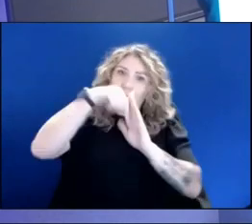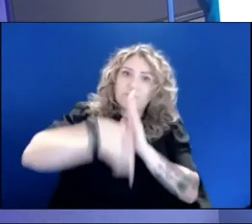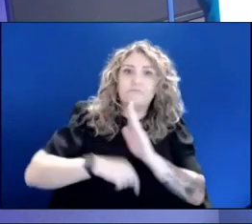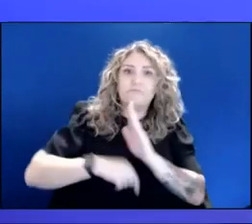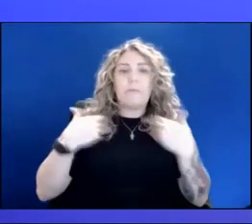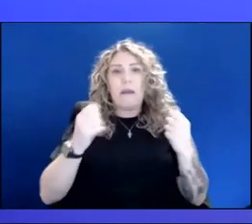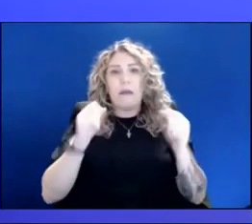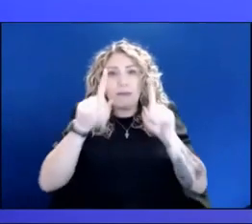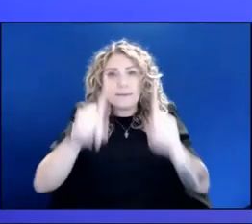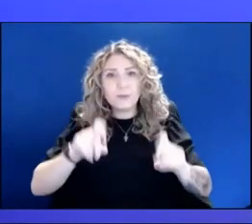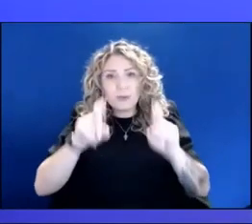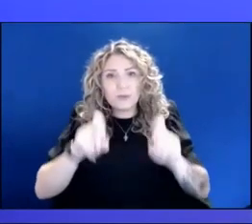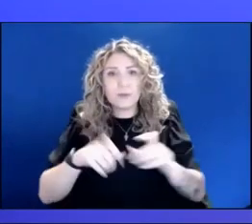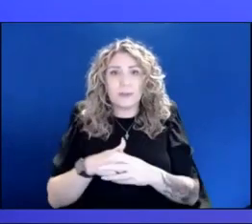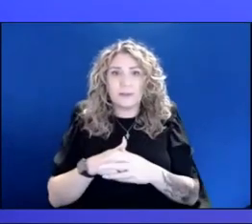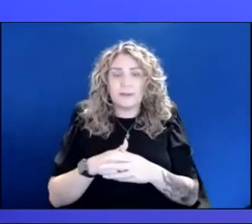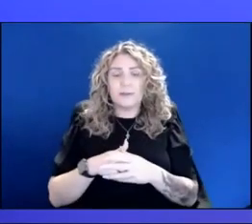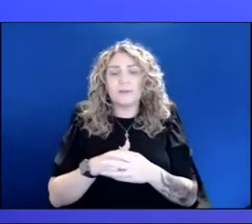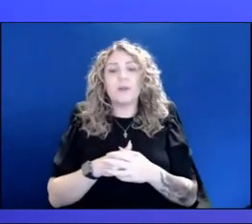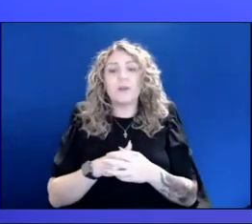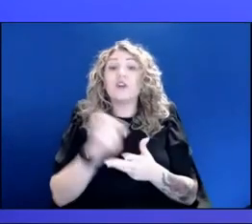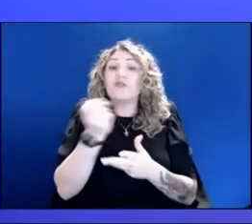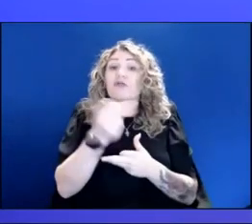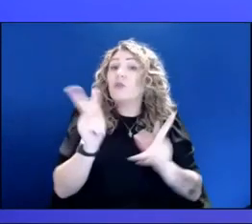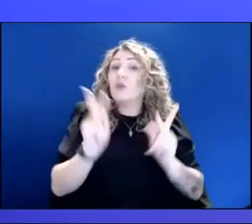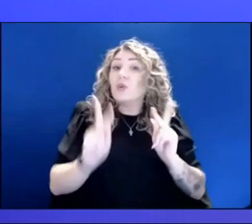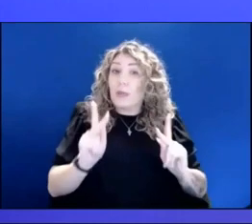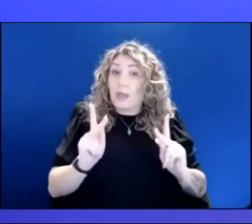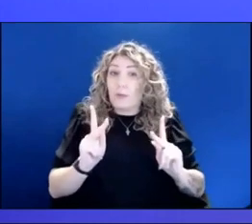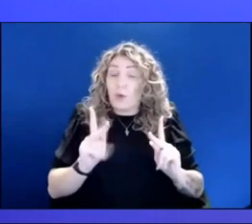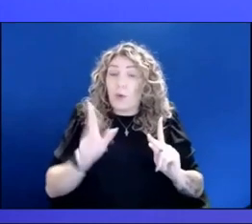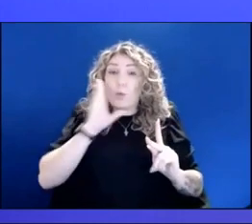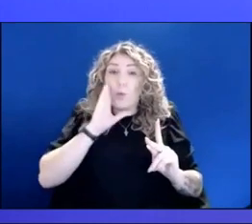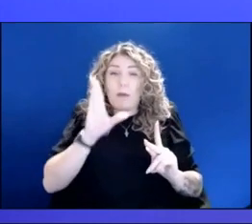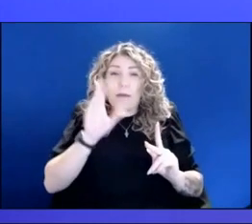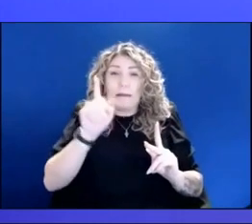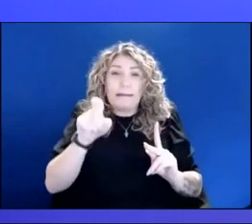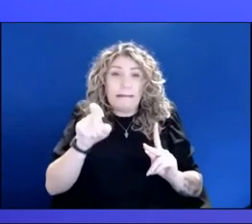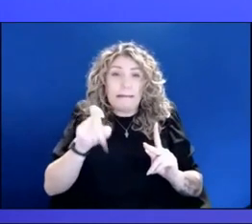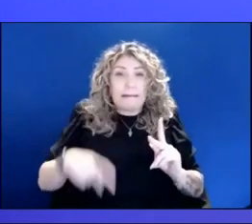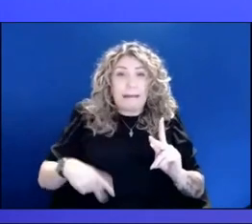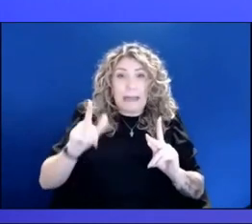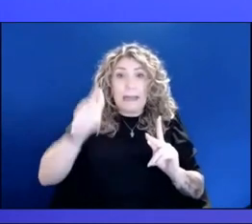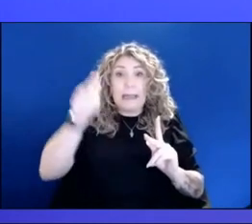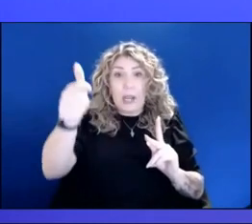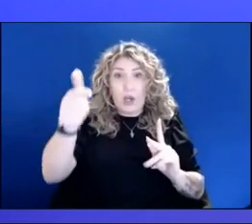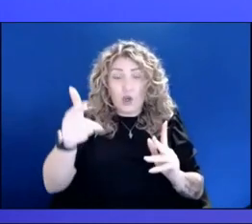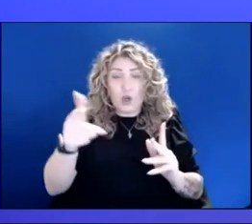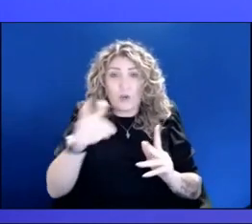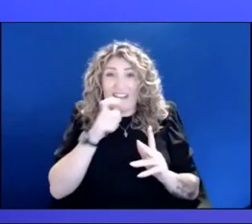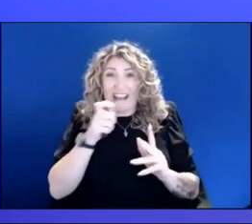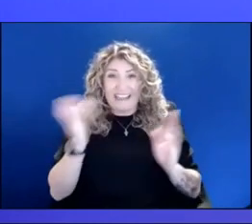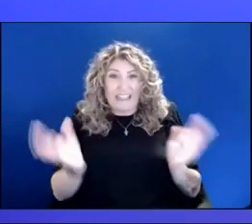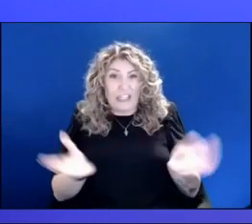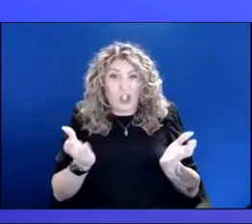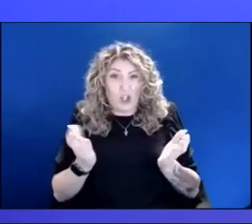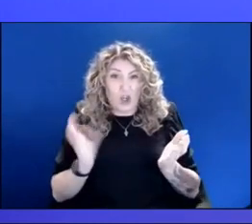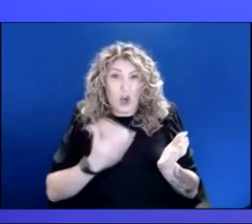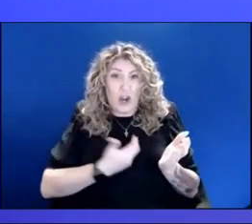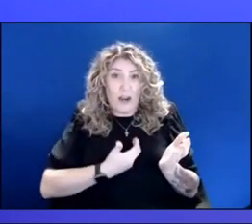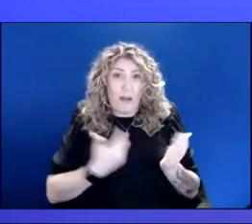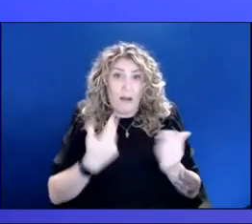There are very few people who go on to need a kidney. We haven't had any here at our center, but